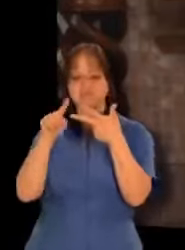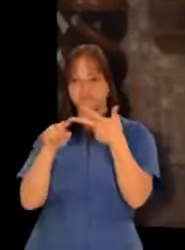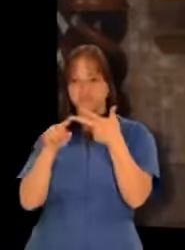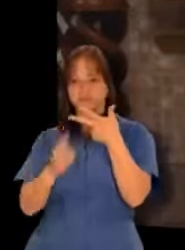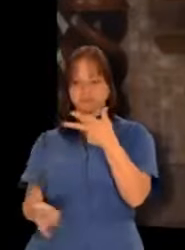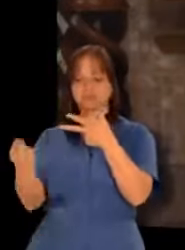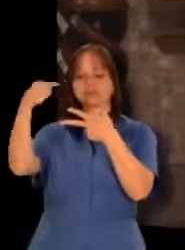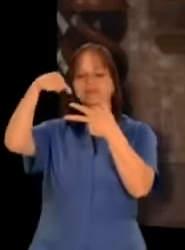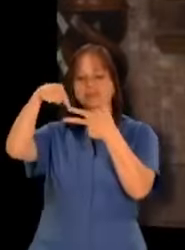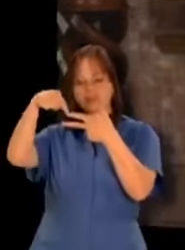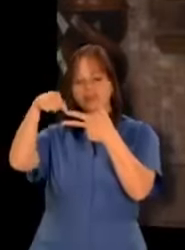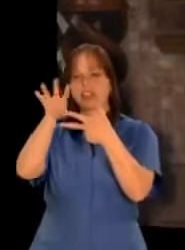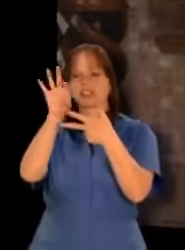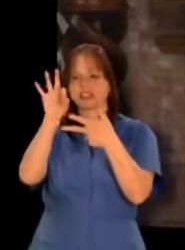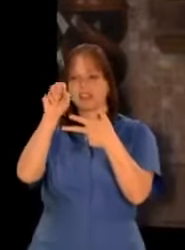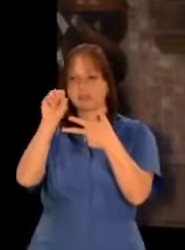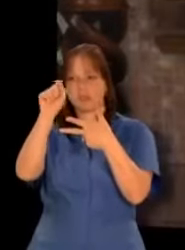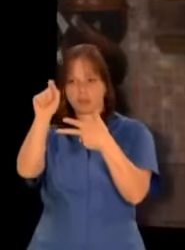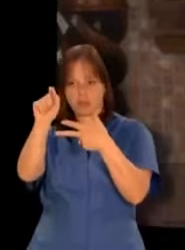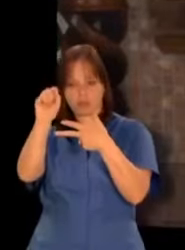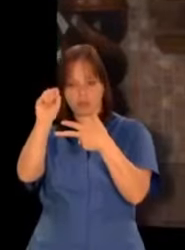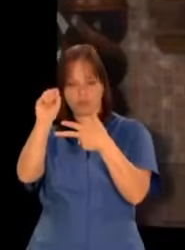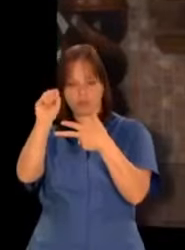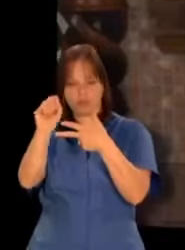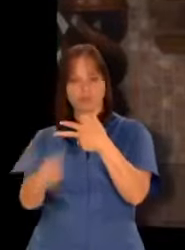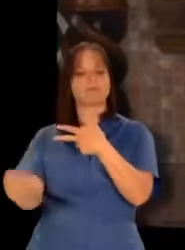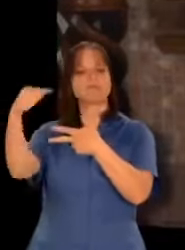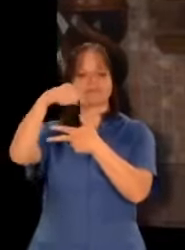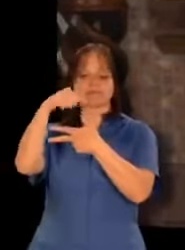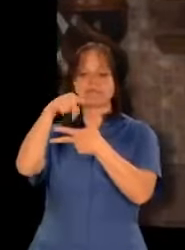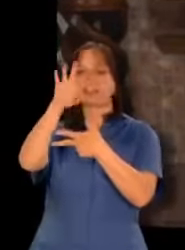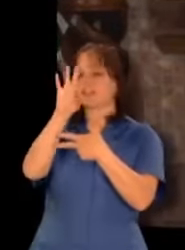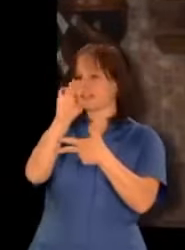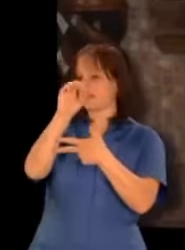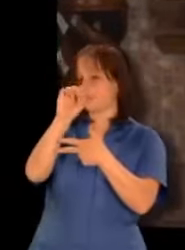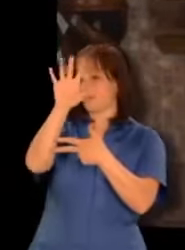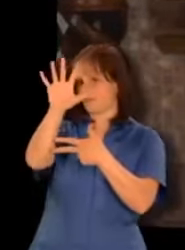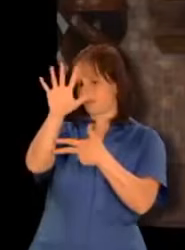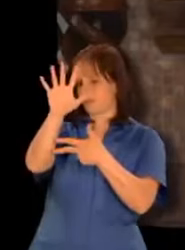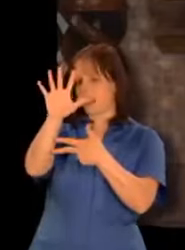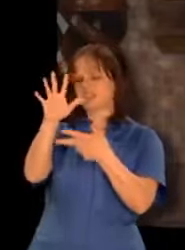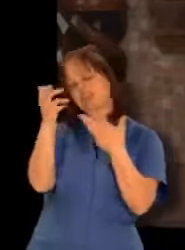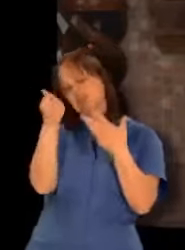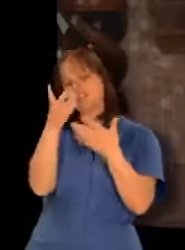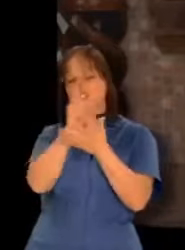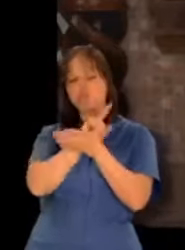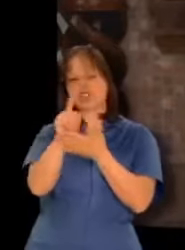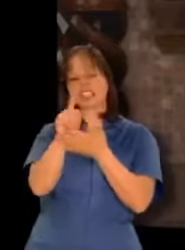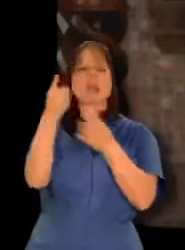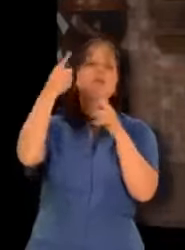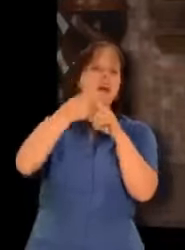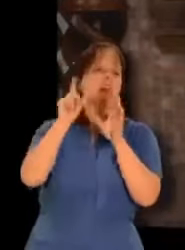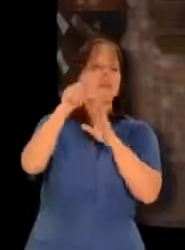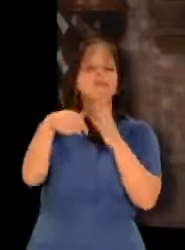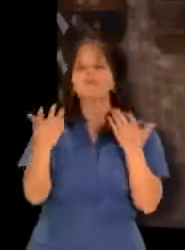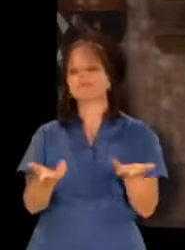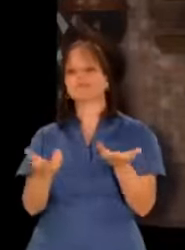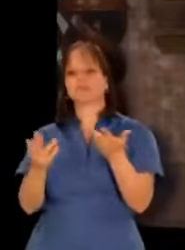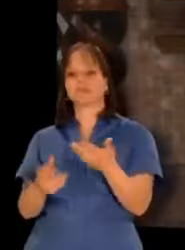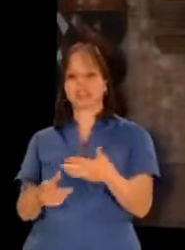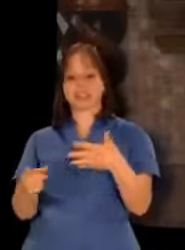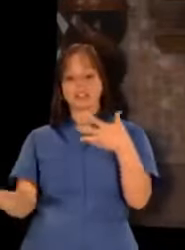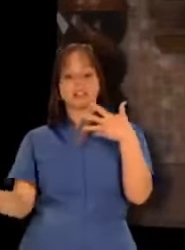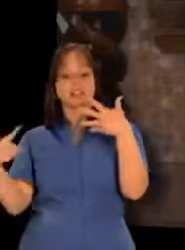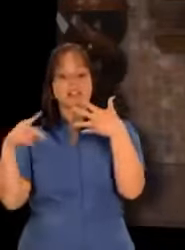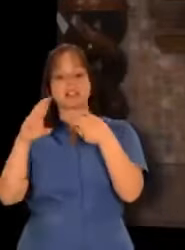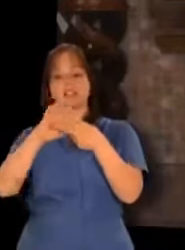up to the 9.0, and then end up at the 9.5 after a few weeks to a month. The next water I'm going to show you in this